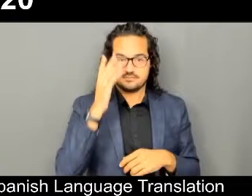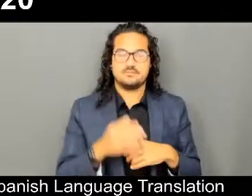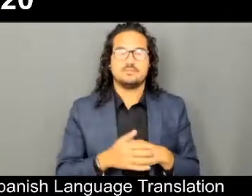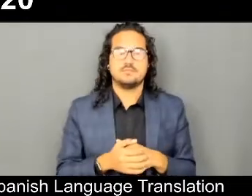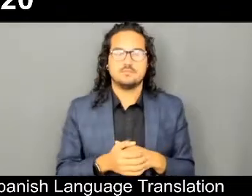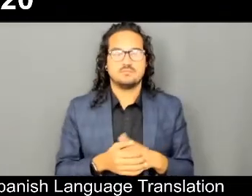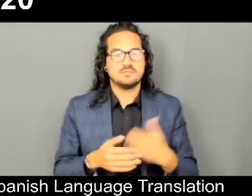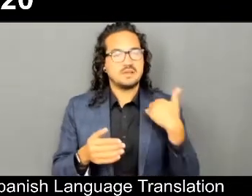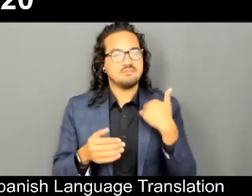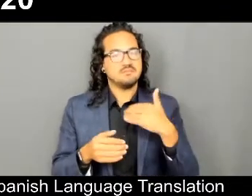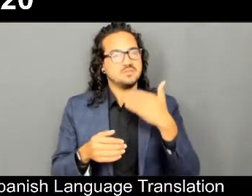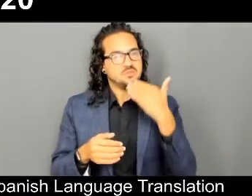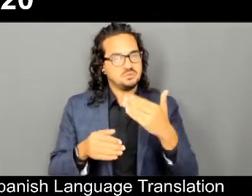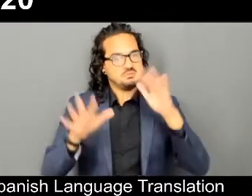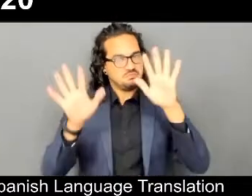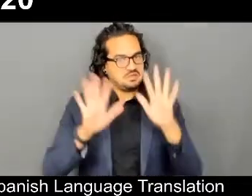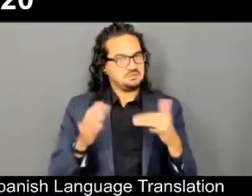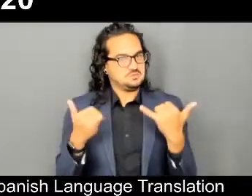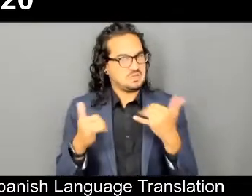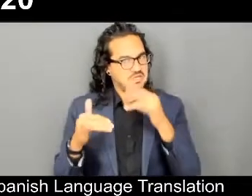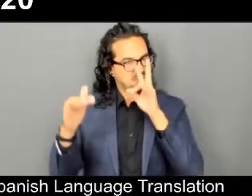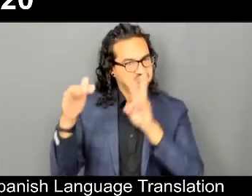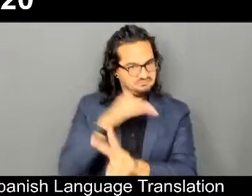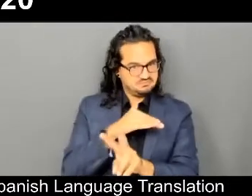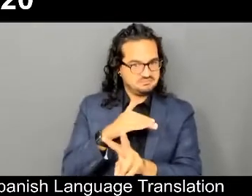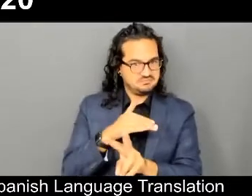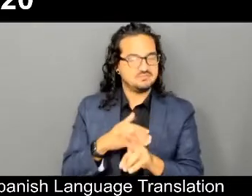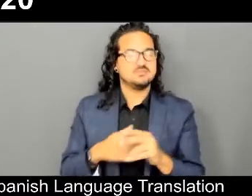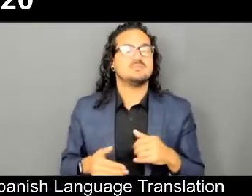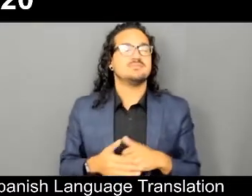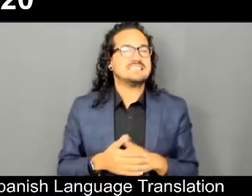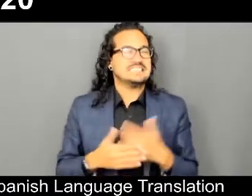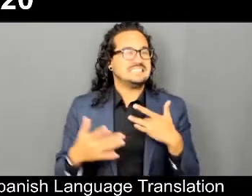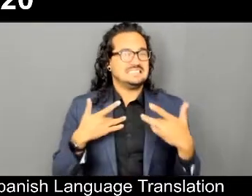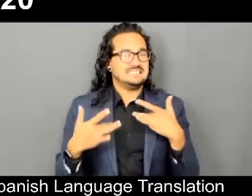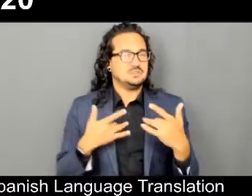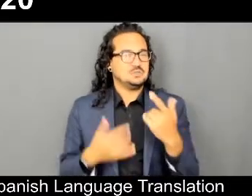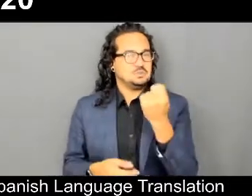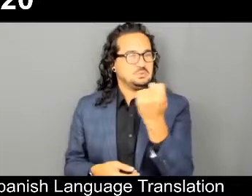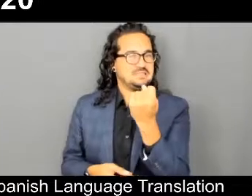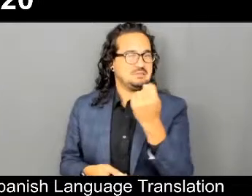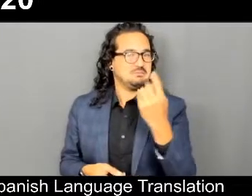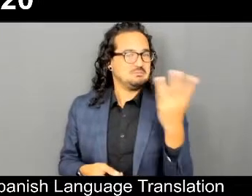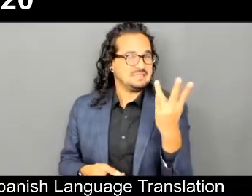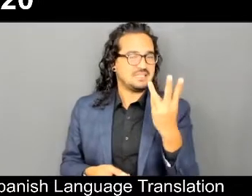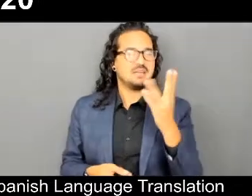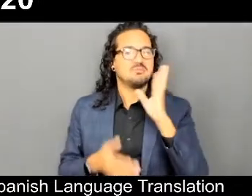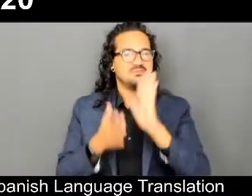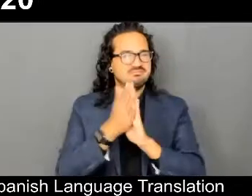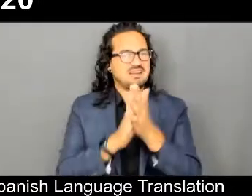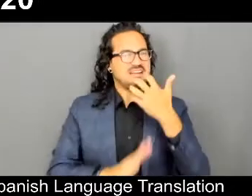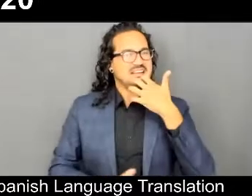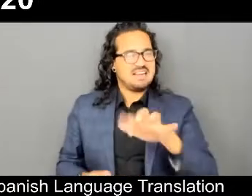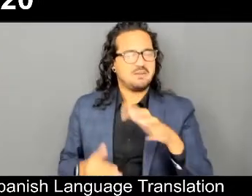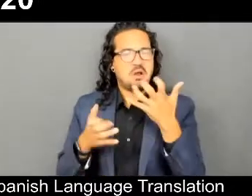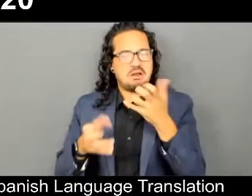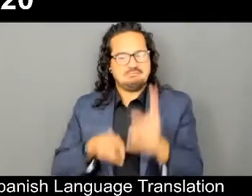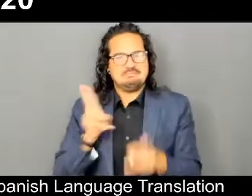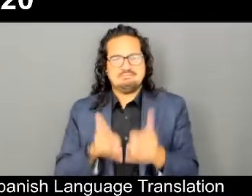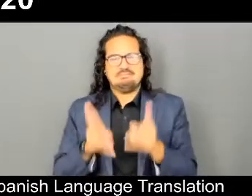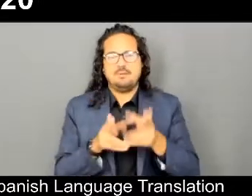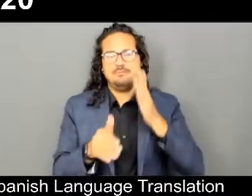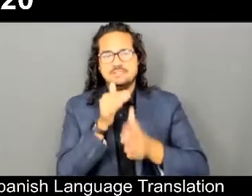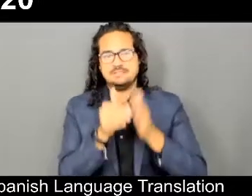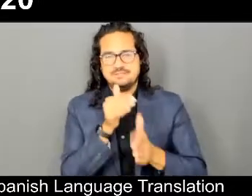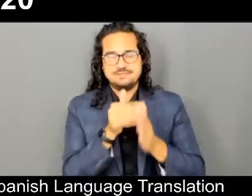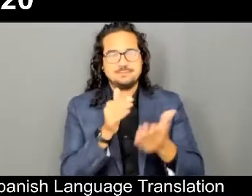be hotter, and so we want to try to get it done before then. Then we'll be able to start kind of testing our lines with a little bit warmer